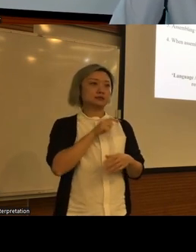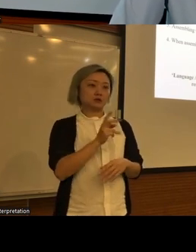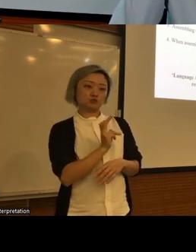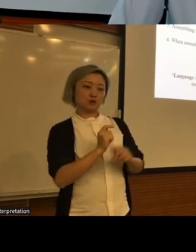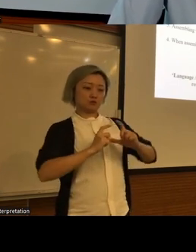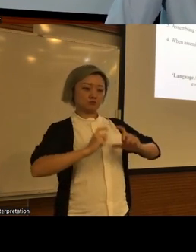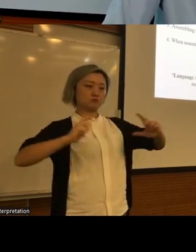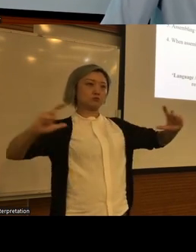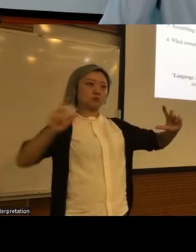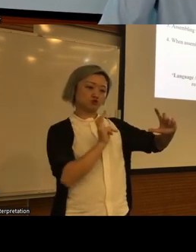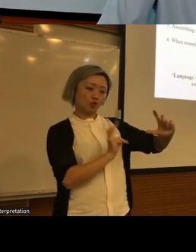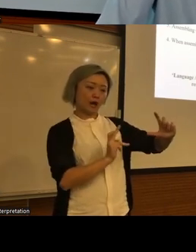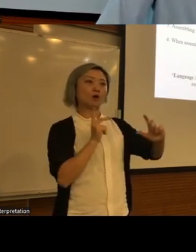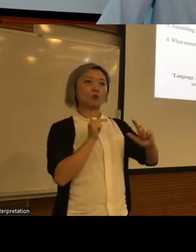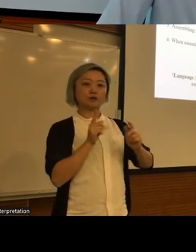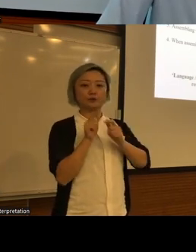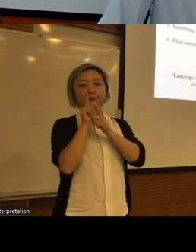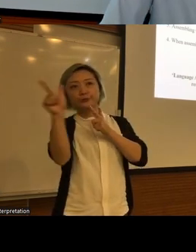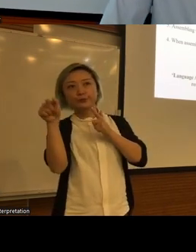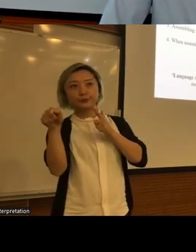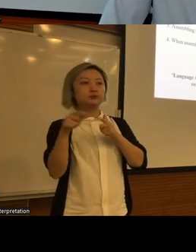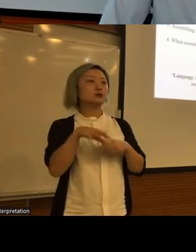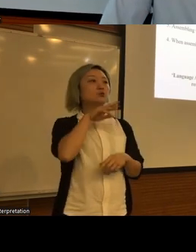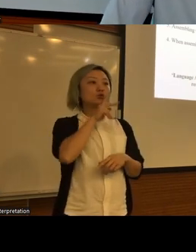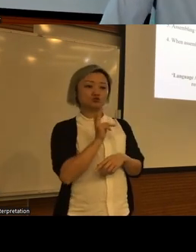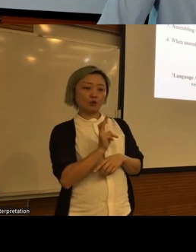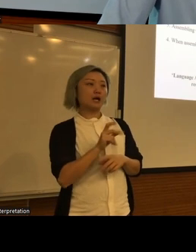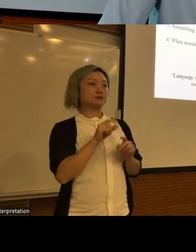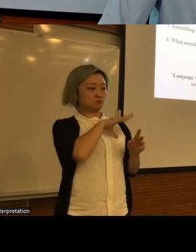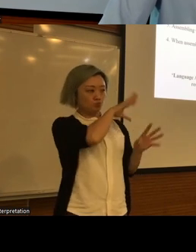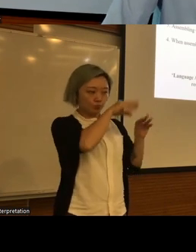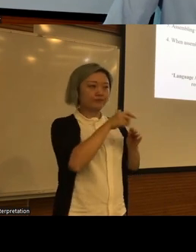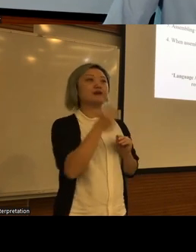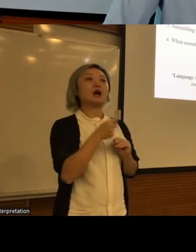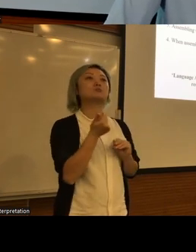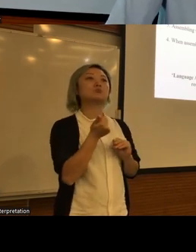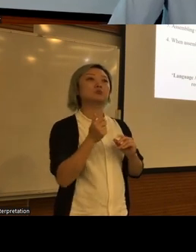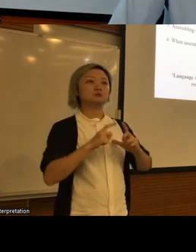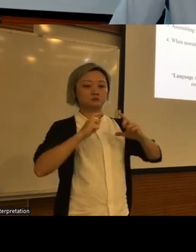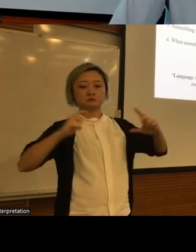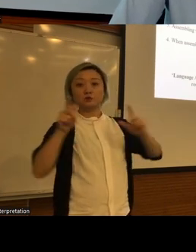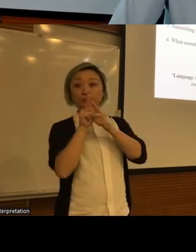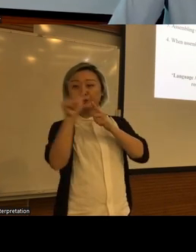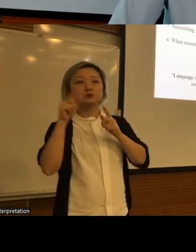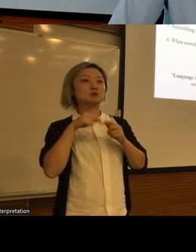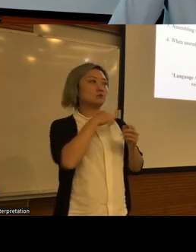inversely proportional, to simplify it very much, to time and processing capacity required for